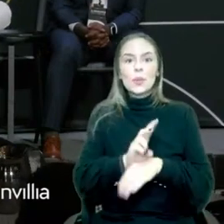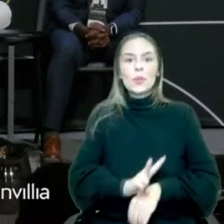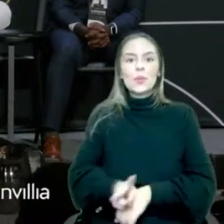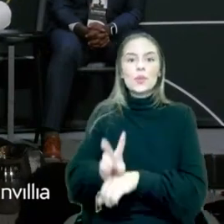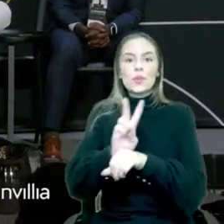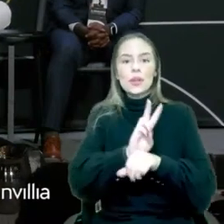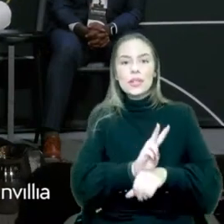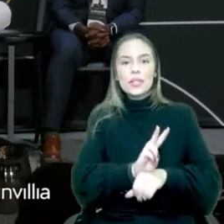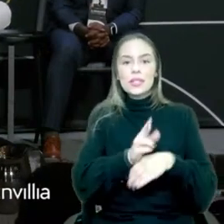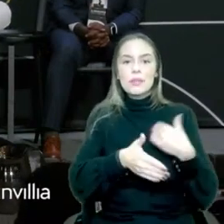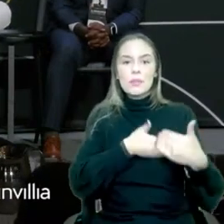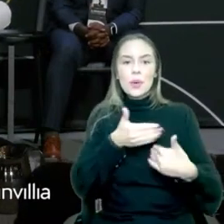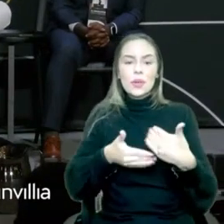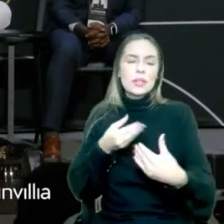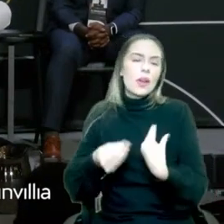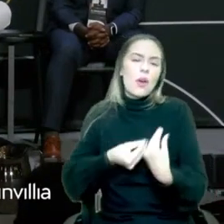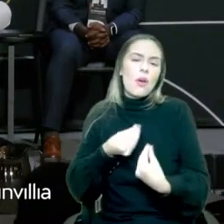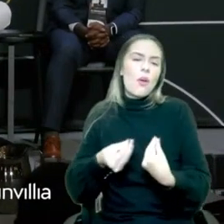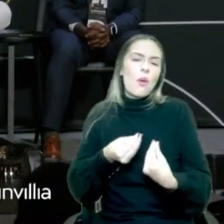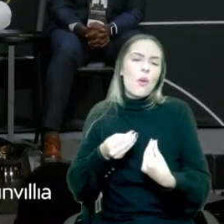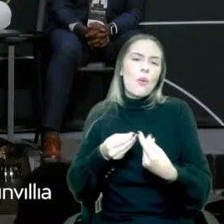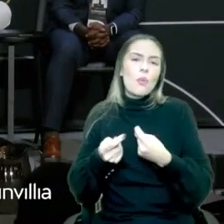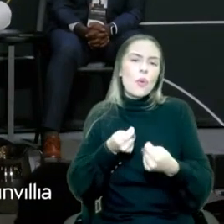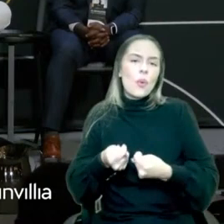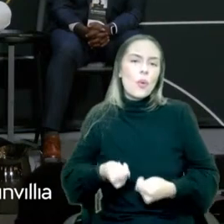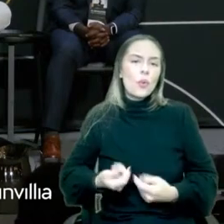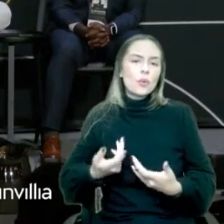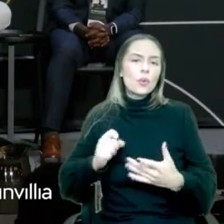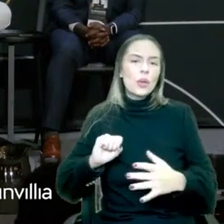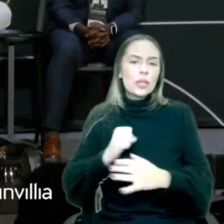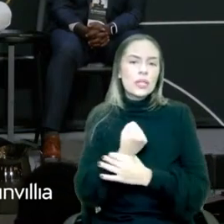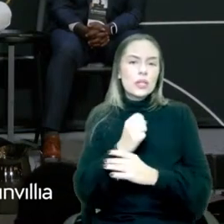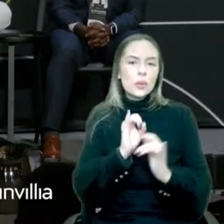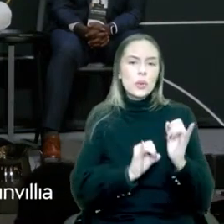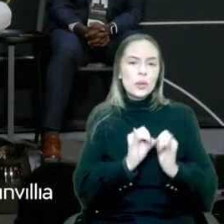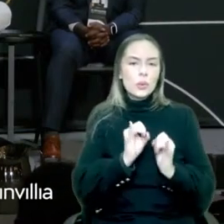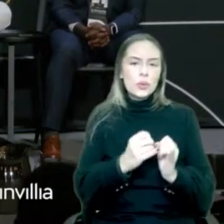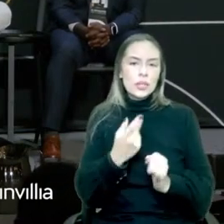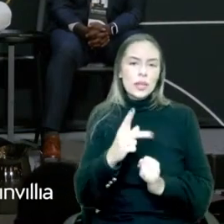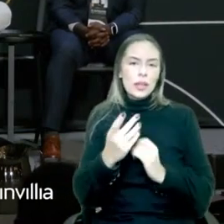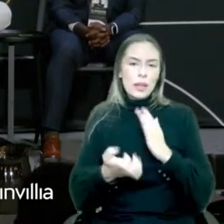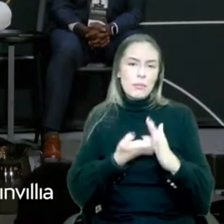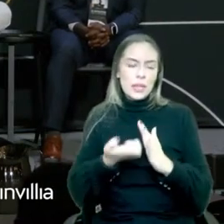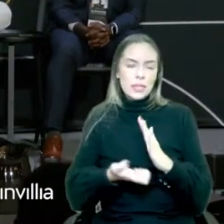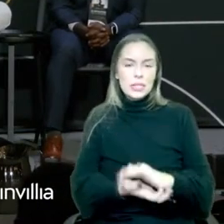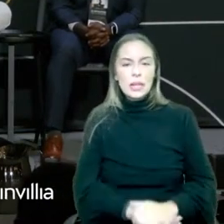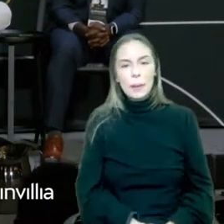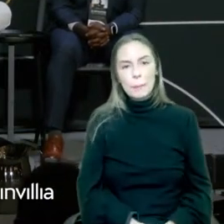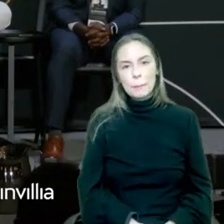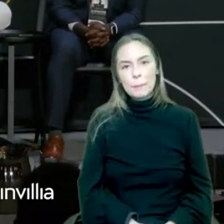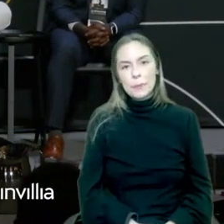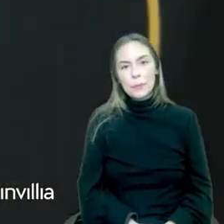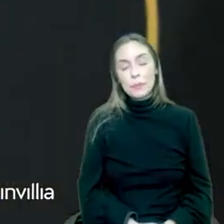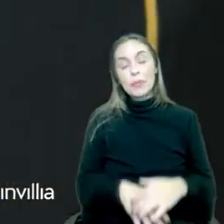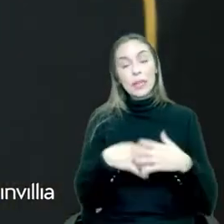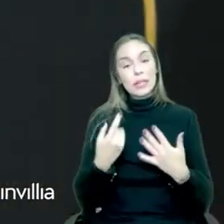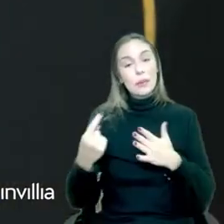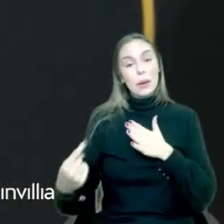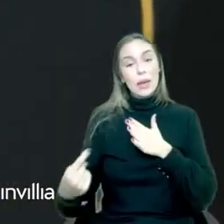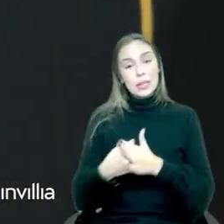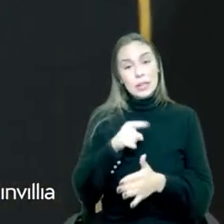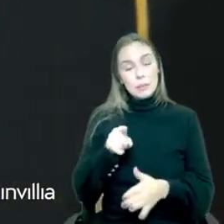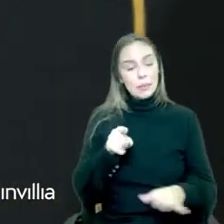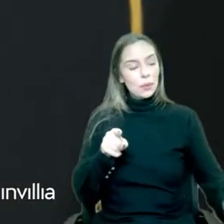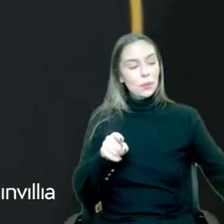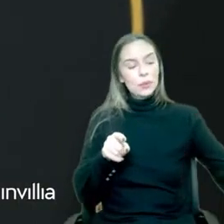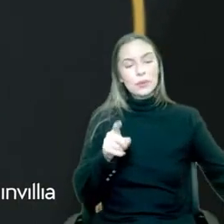is handled in the insurance industry and your company? Yeah, that's a great question. And I always believed